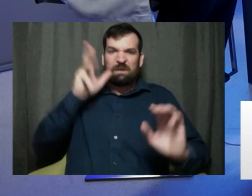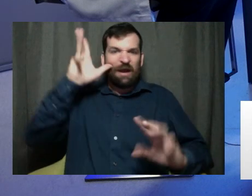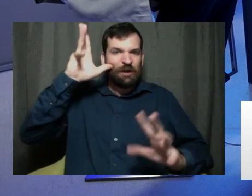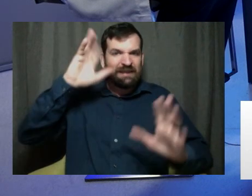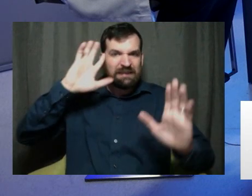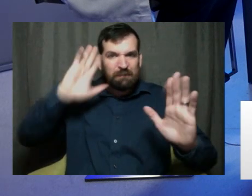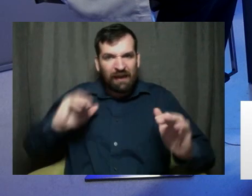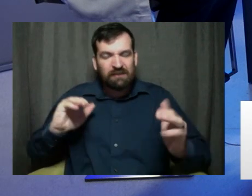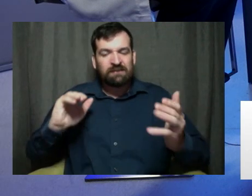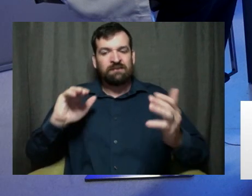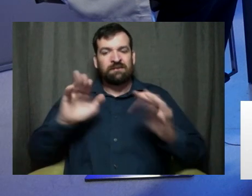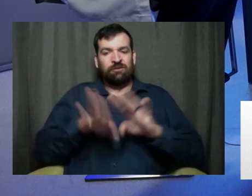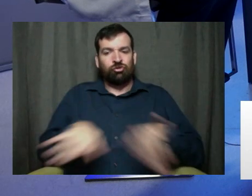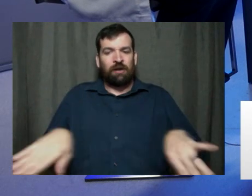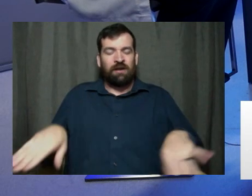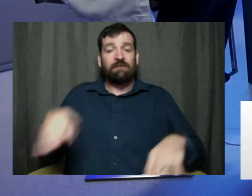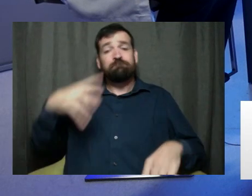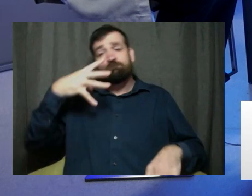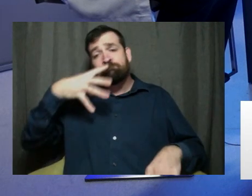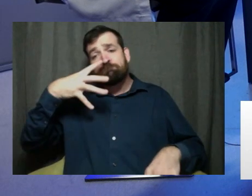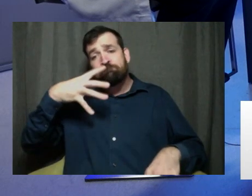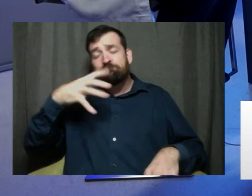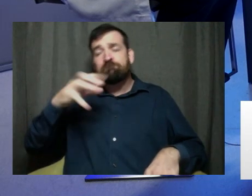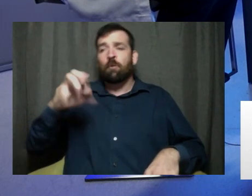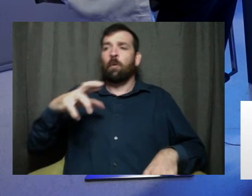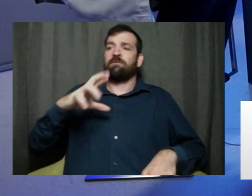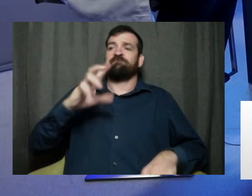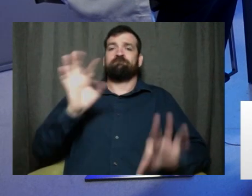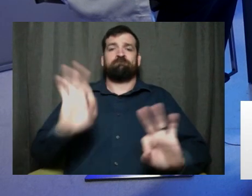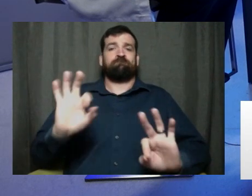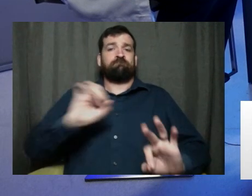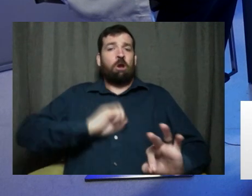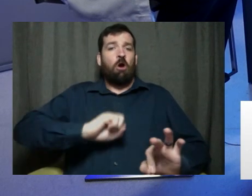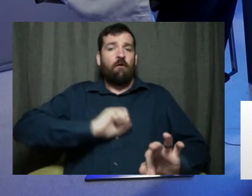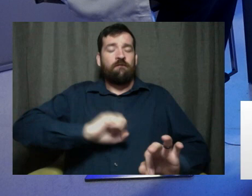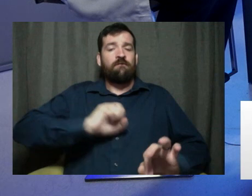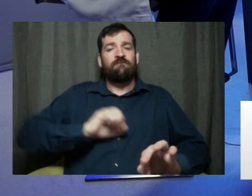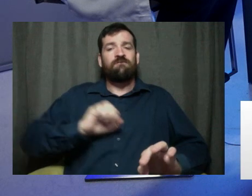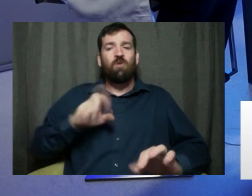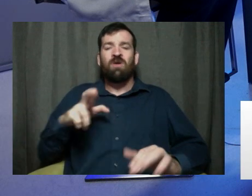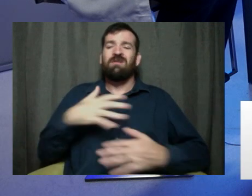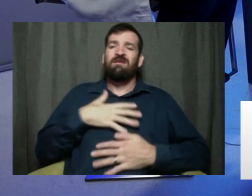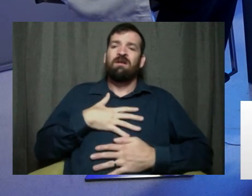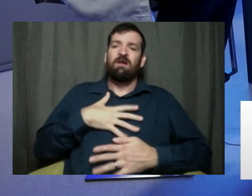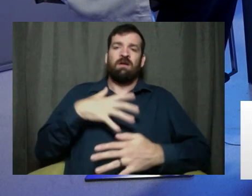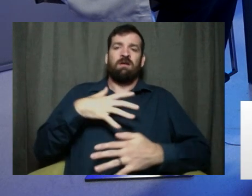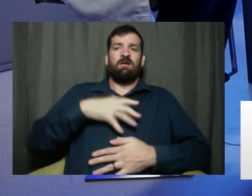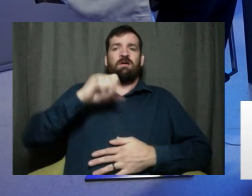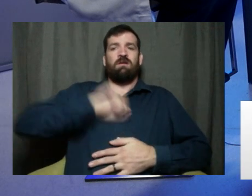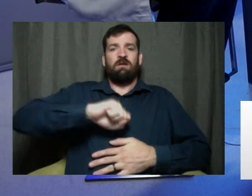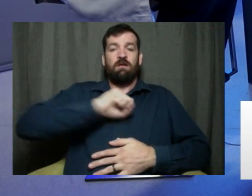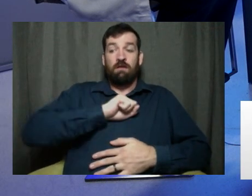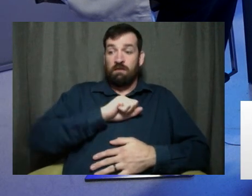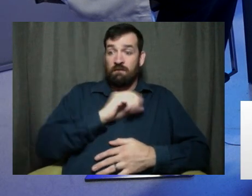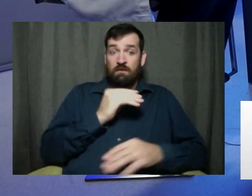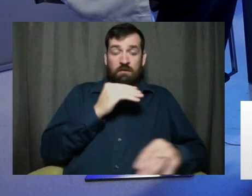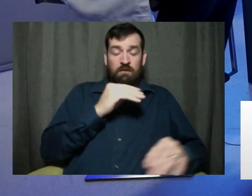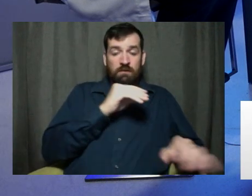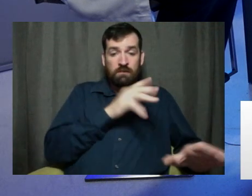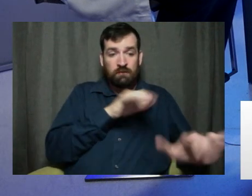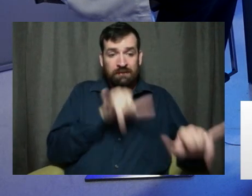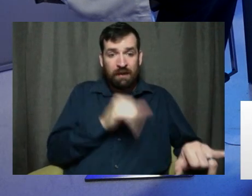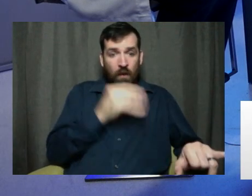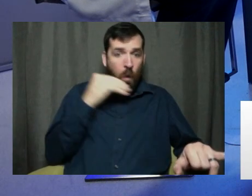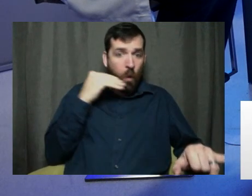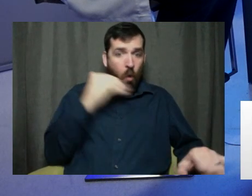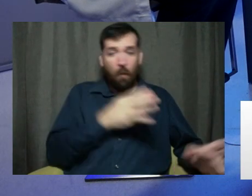child with a runny nose or a cough or a wheeze to go from being at home to escalating to ER and then